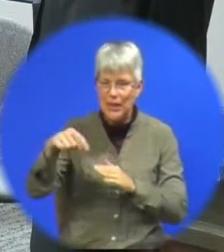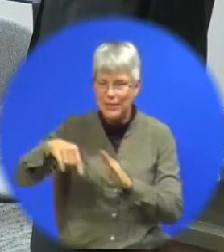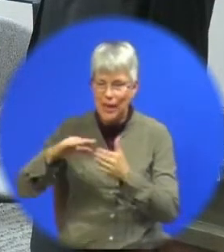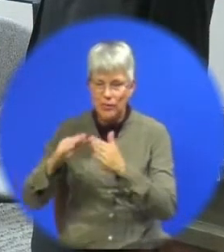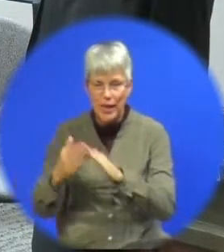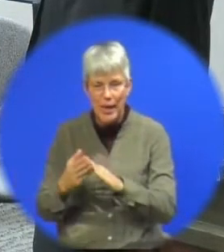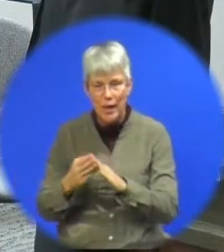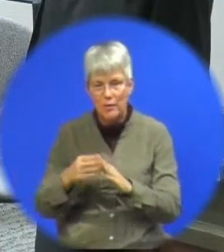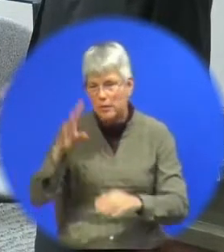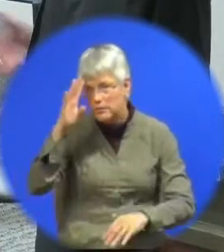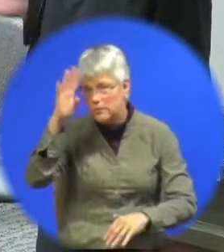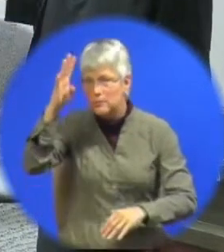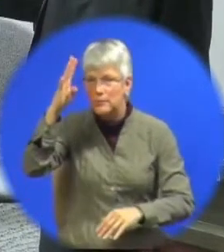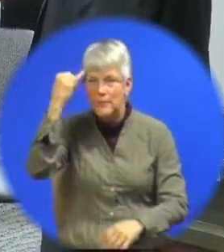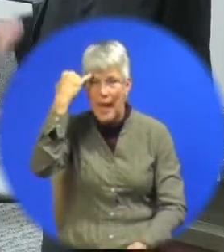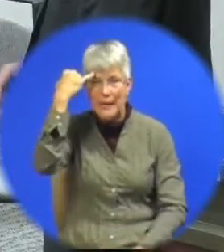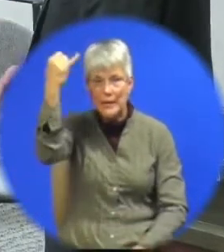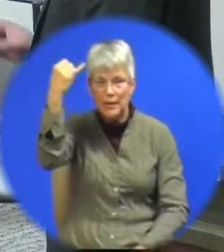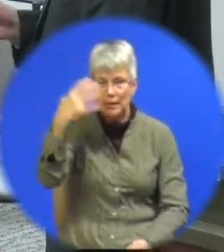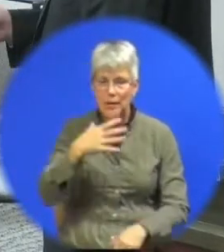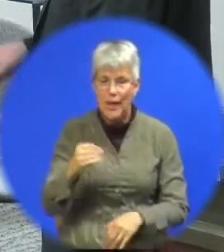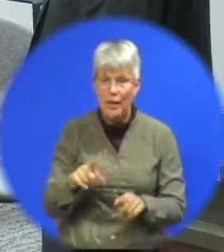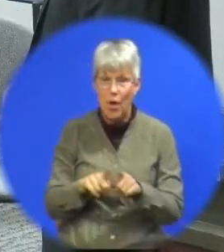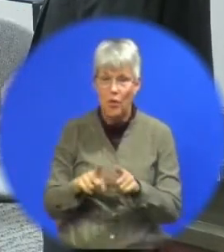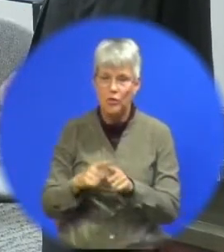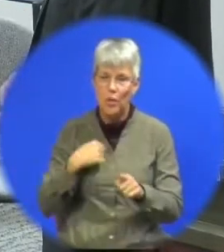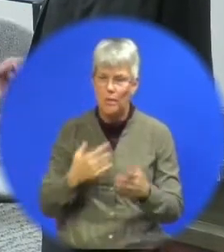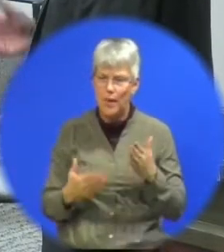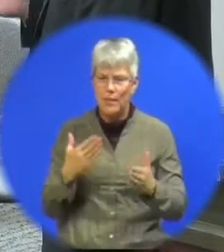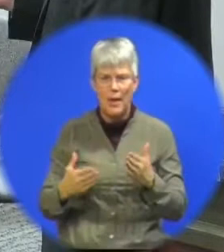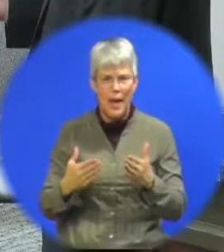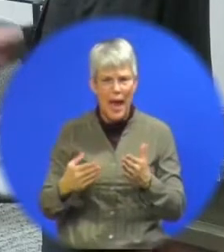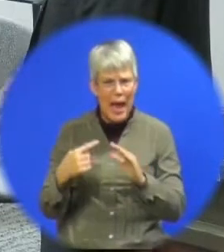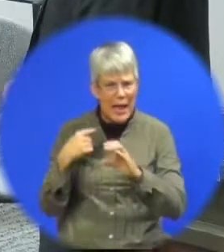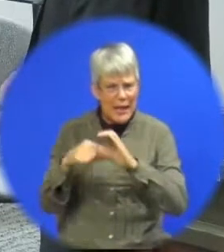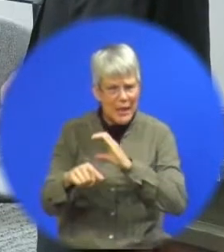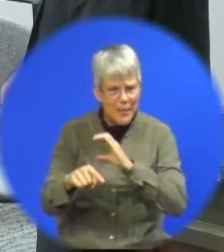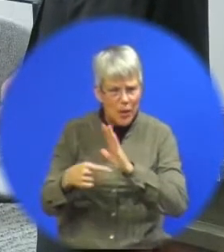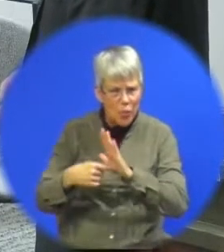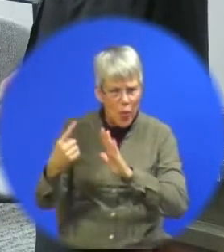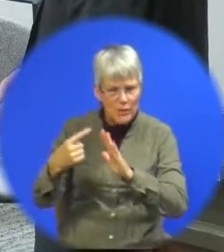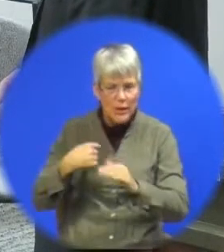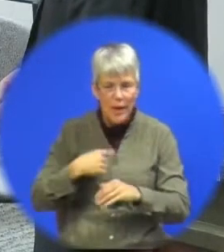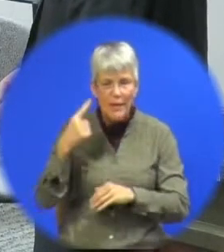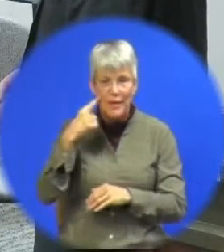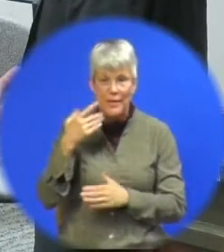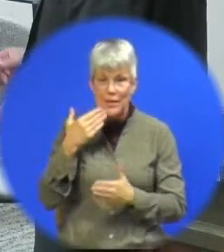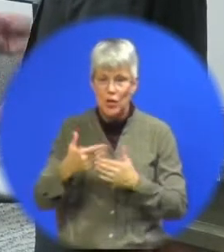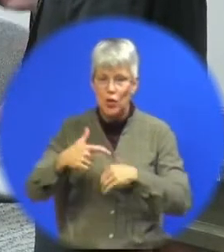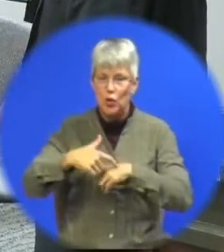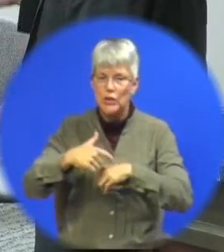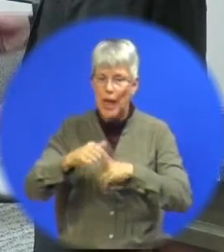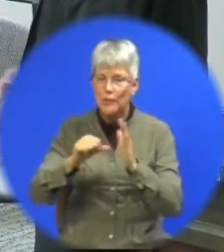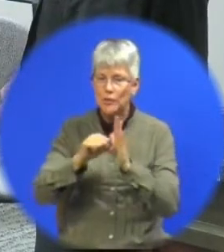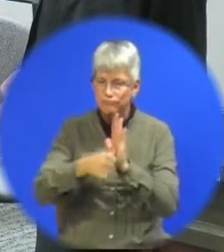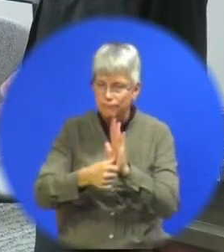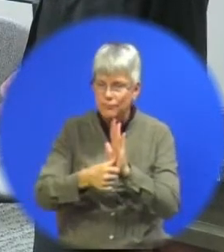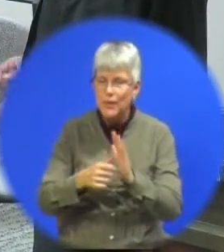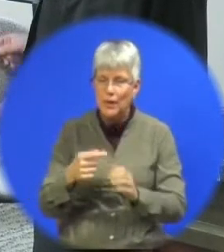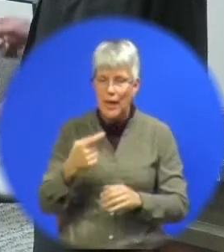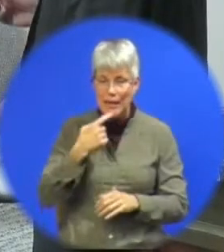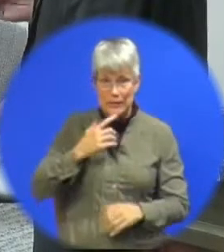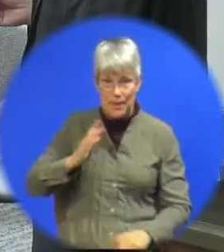ideas. I think I may have emailed this to you once. I think this would be a good time to reiterate. I think I said once,